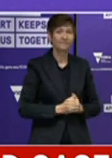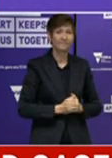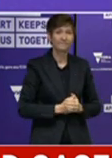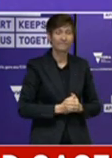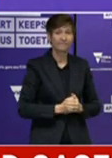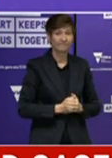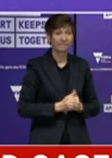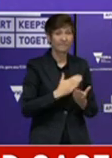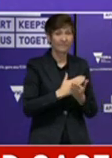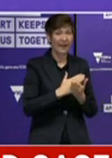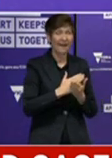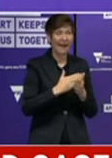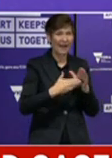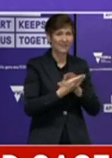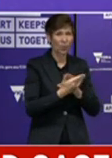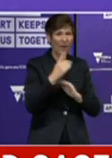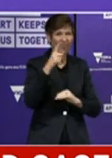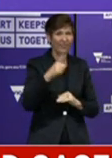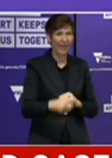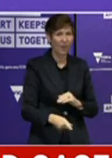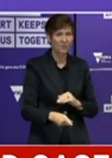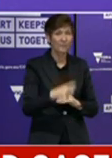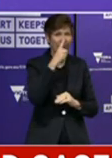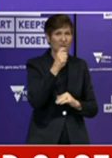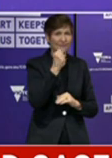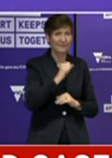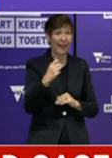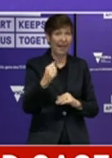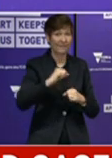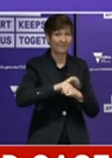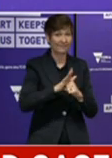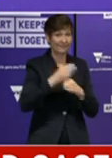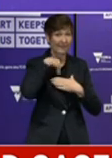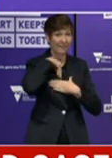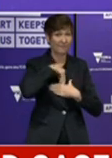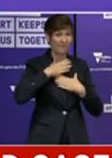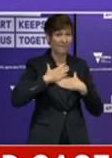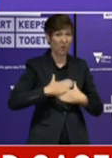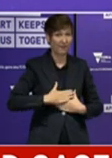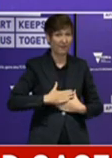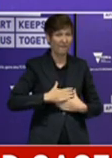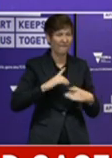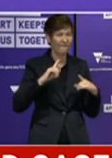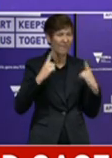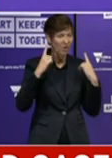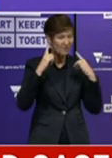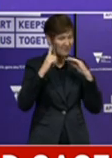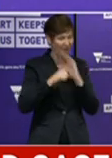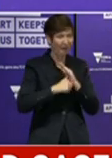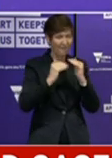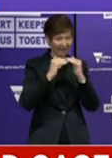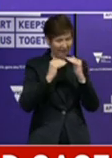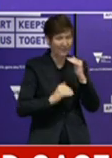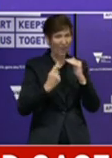we have less than 1,000 active cases across our state, which is should be a point of pride for every single Victorian who's doing the right